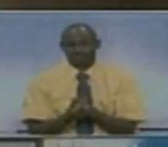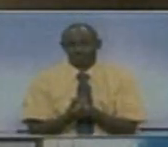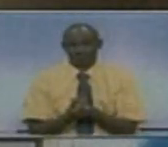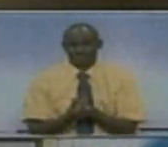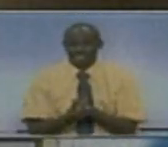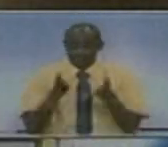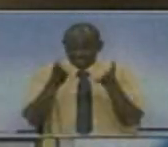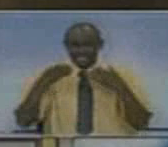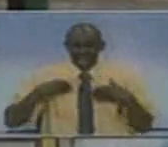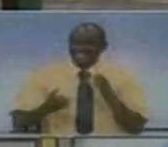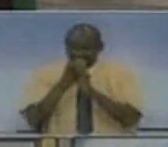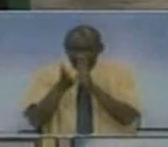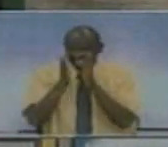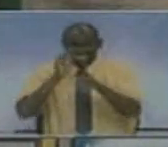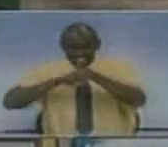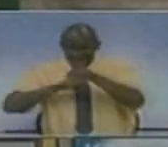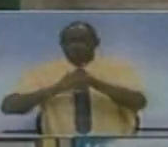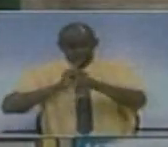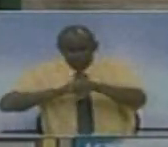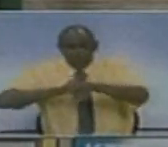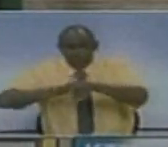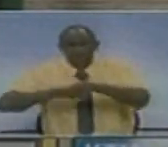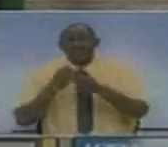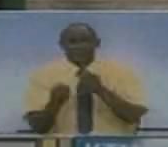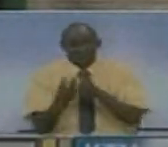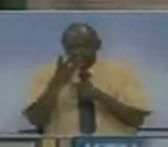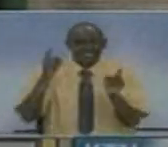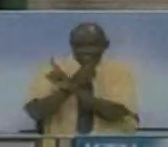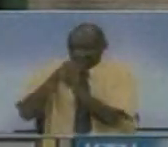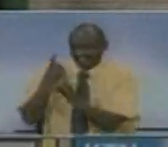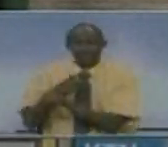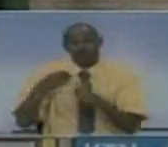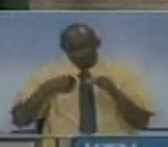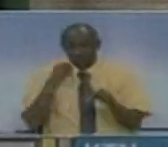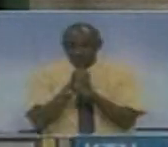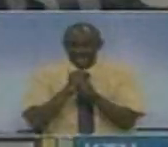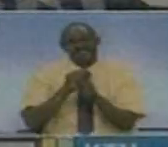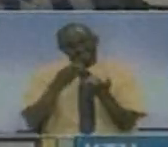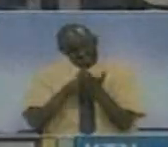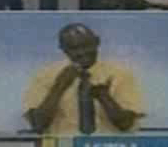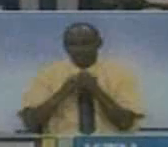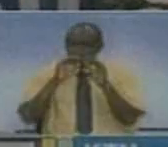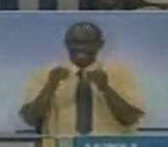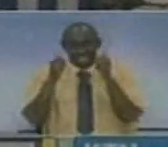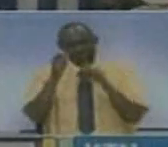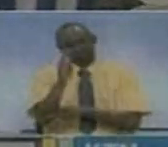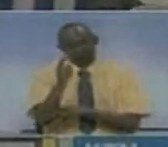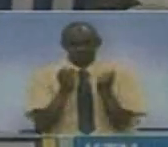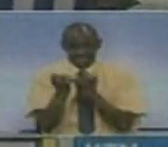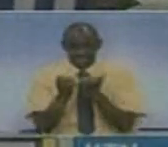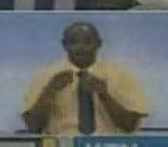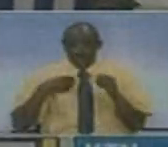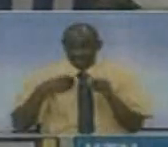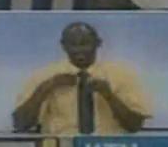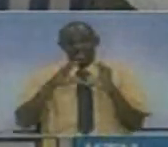It is a rush against time for business establishments in major towns in Kenya who are keen on cashing in on the World Cup. At